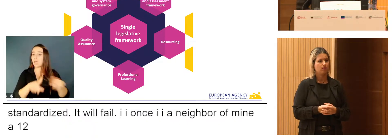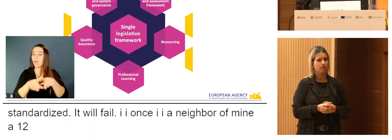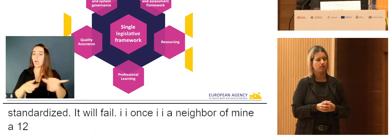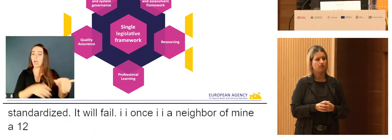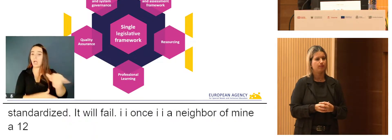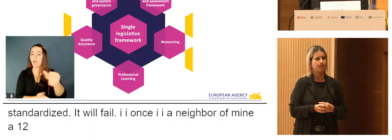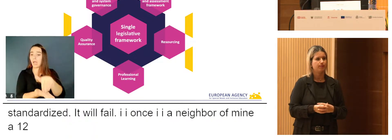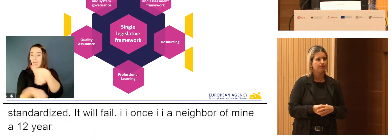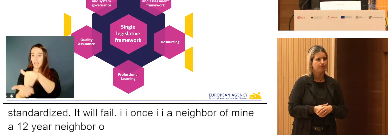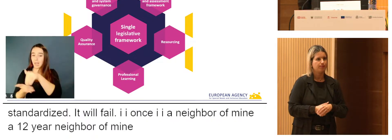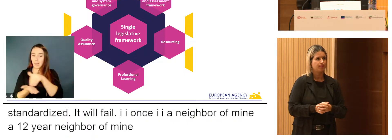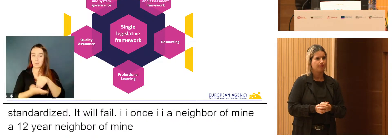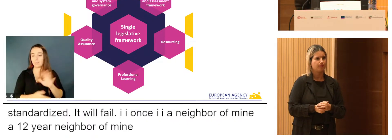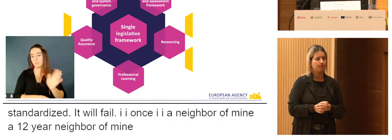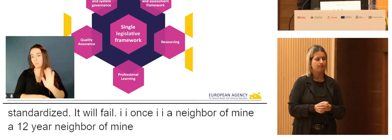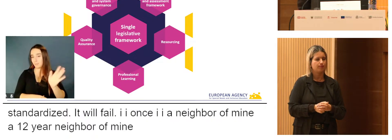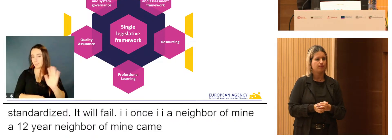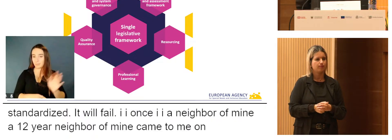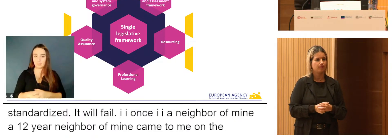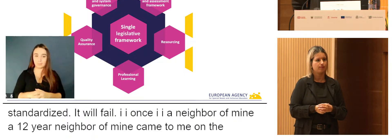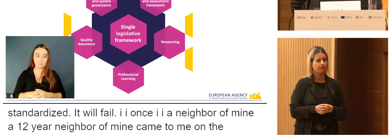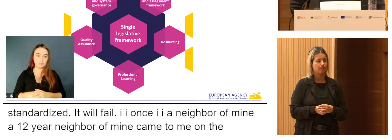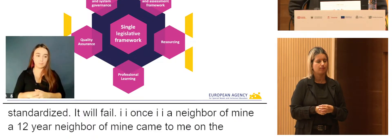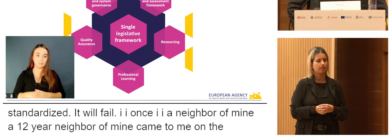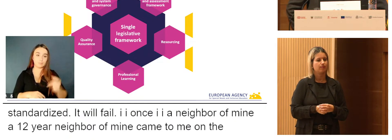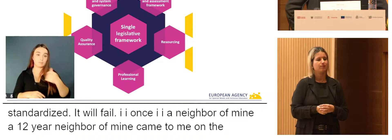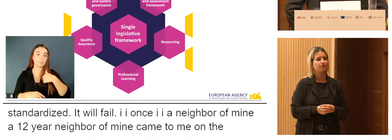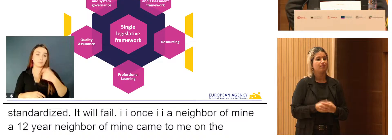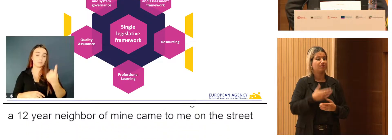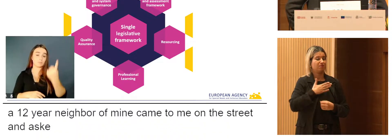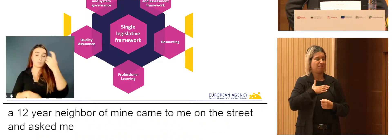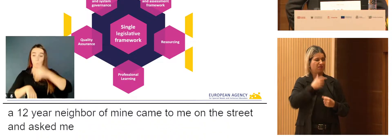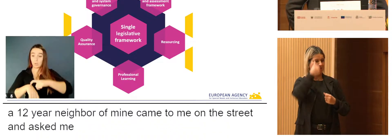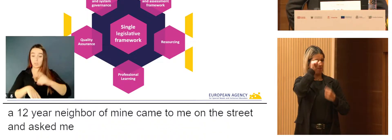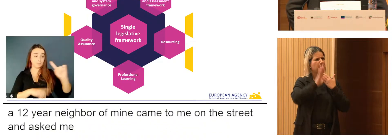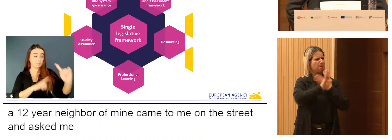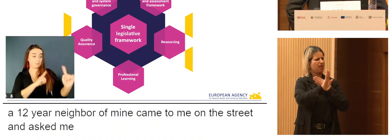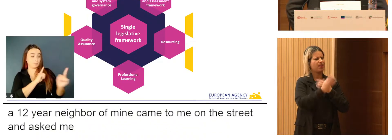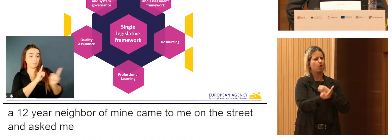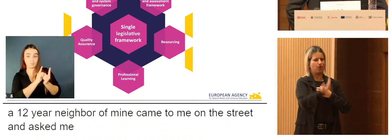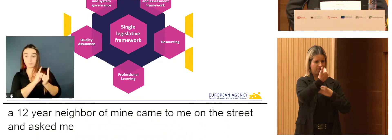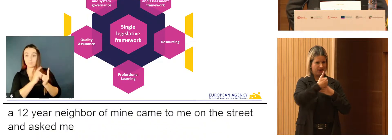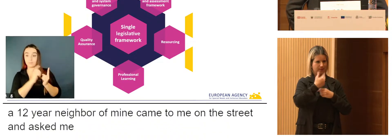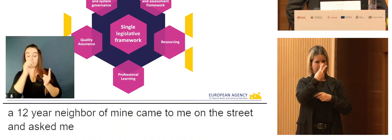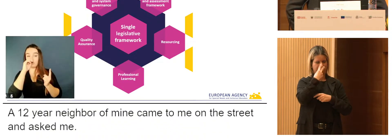of mine, came to me on the street and asked me, I